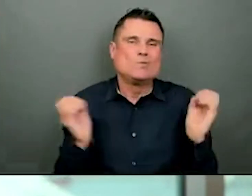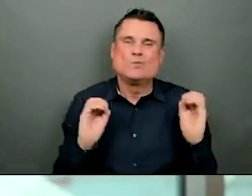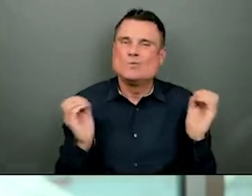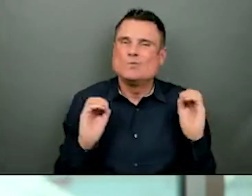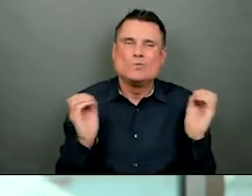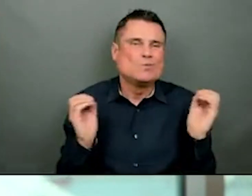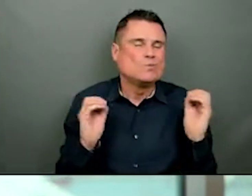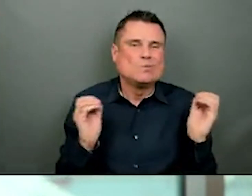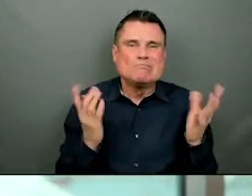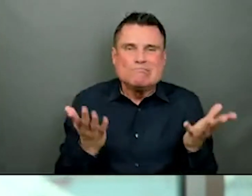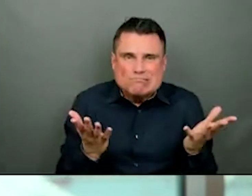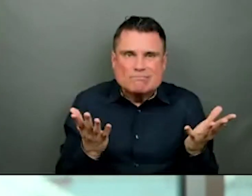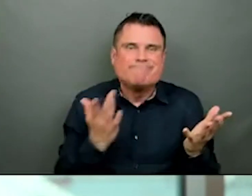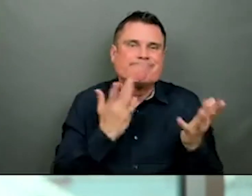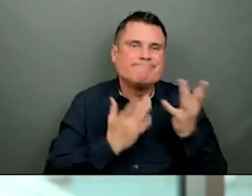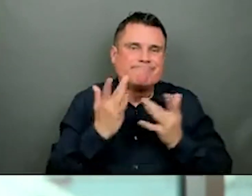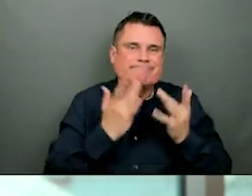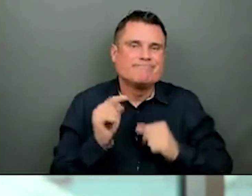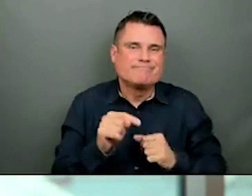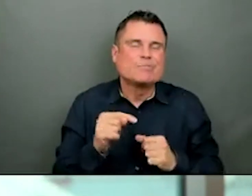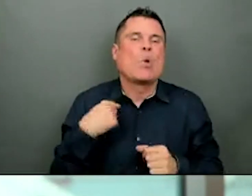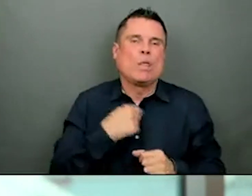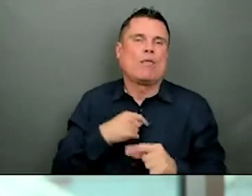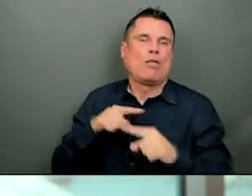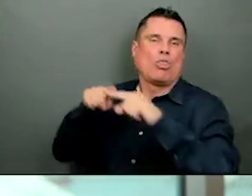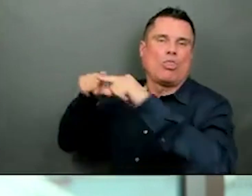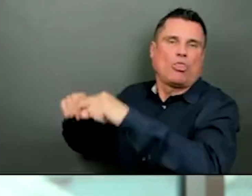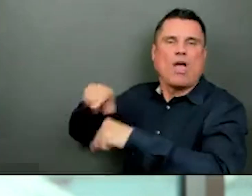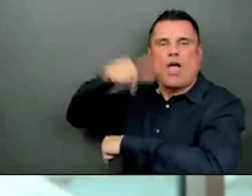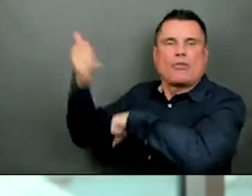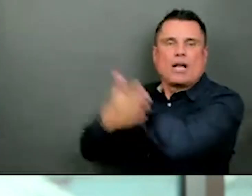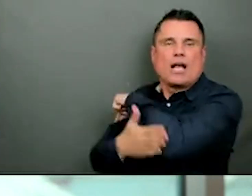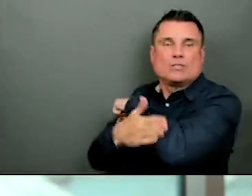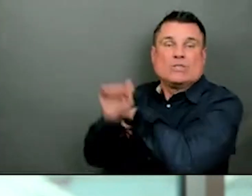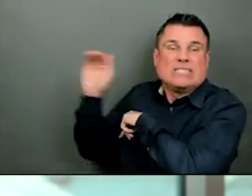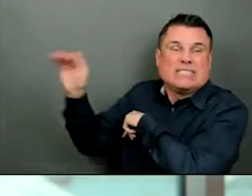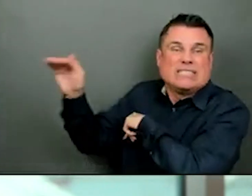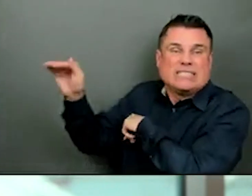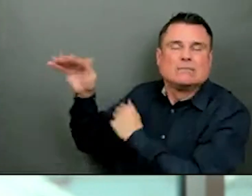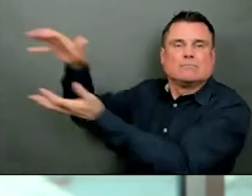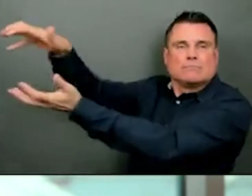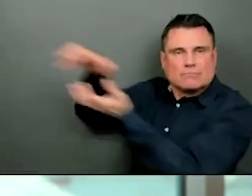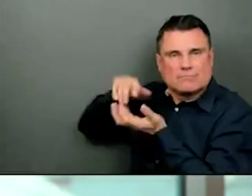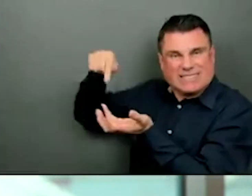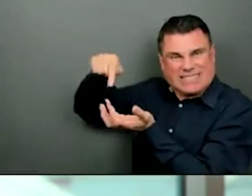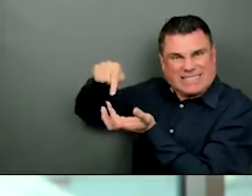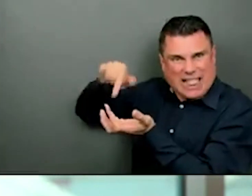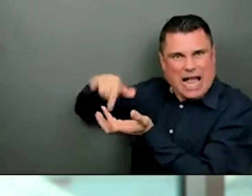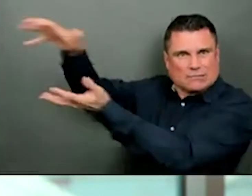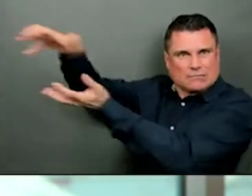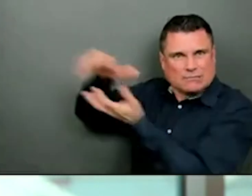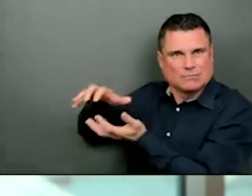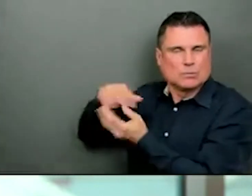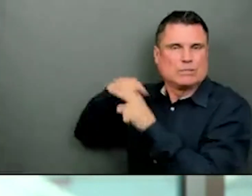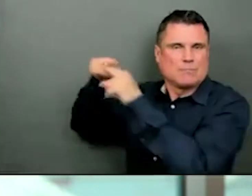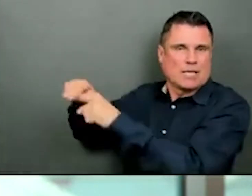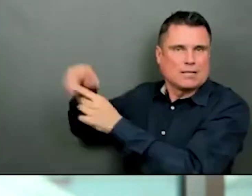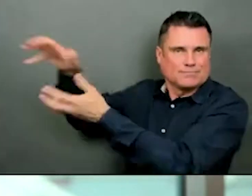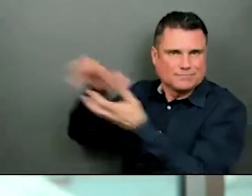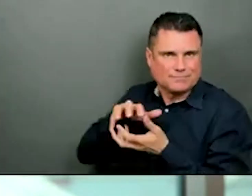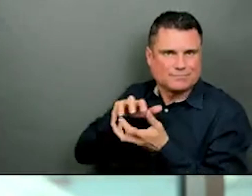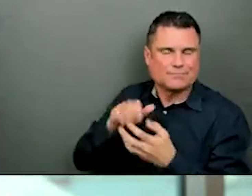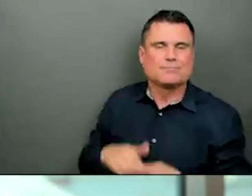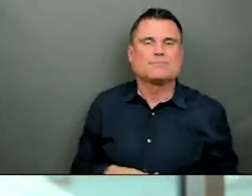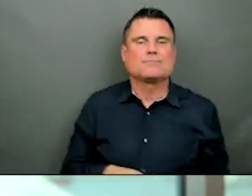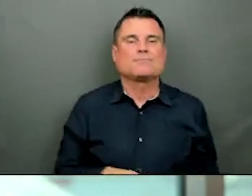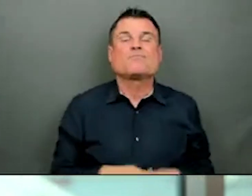closely with the Pharmacy Association and with pharmacists across BC. I think they're going to do a great job. I am so proud of the work